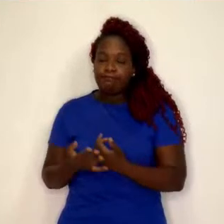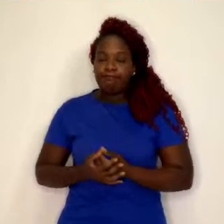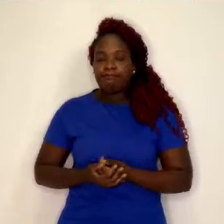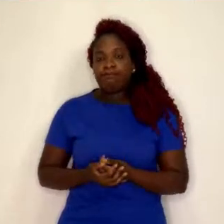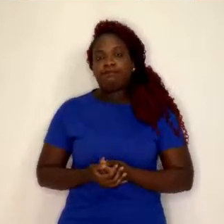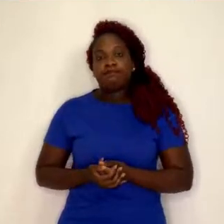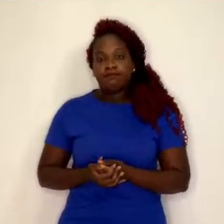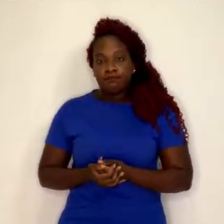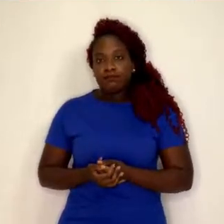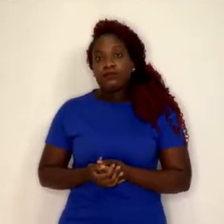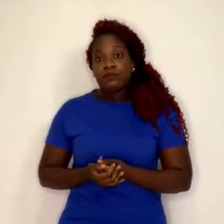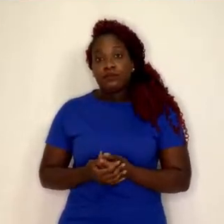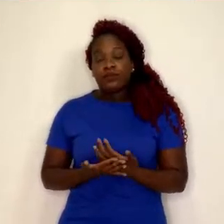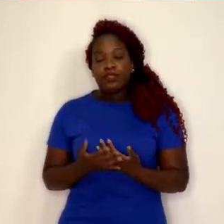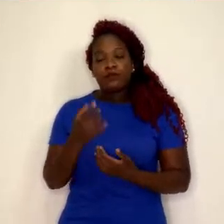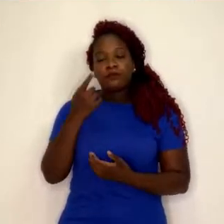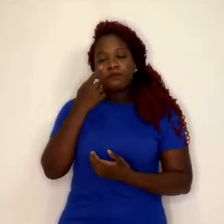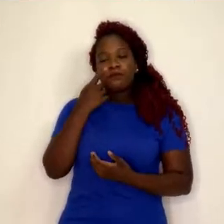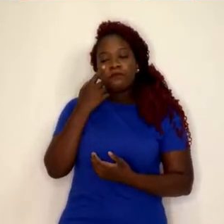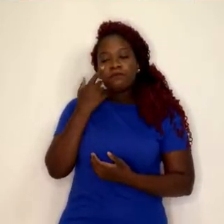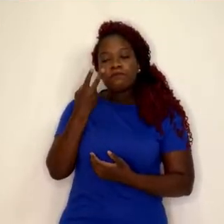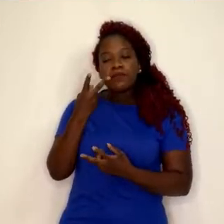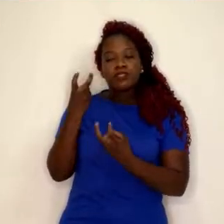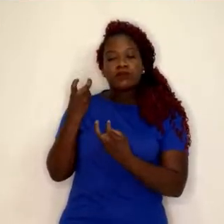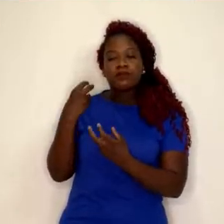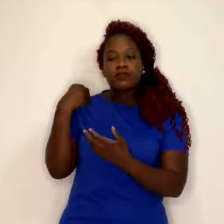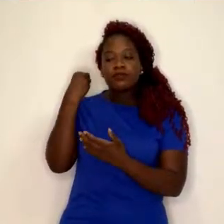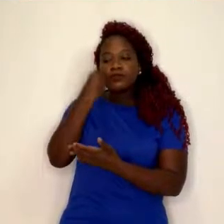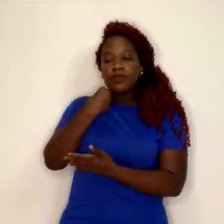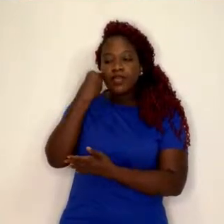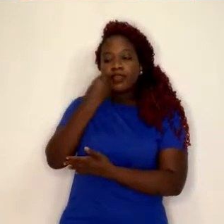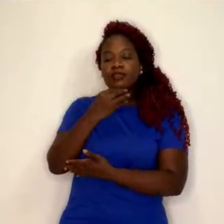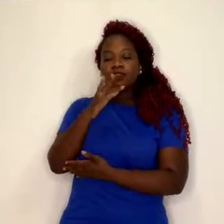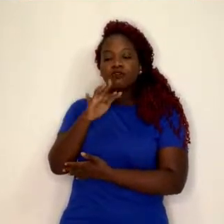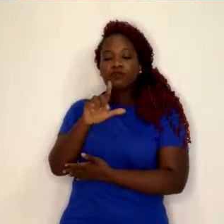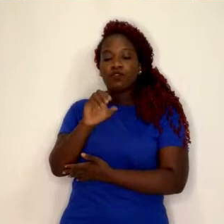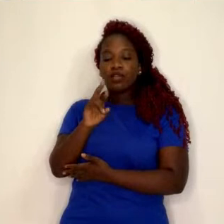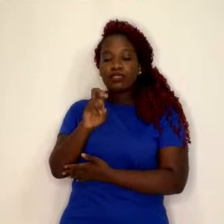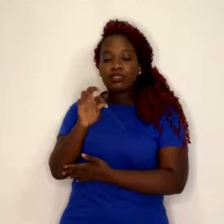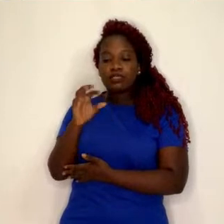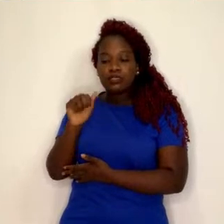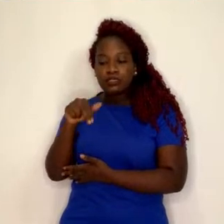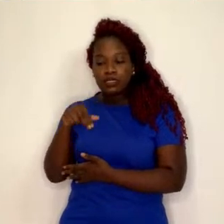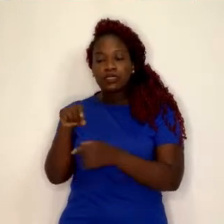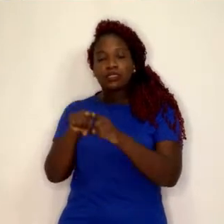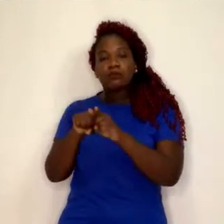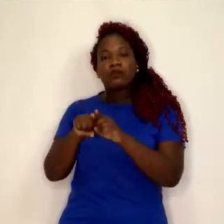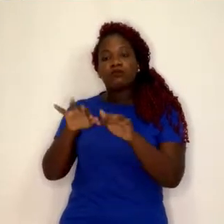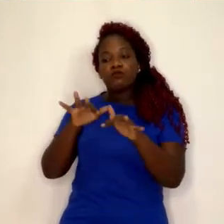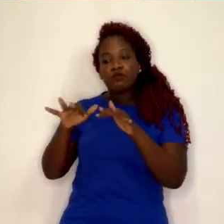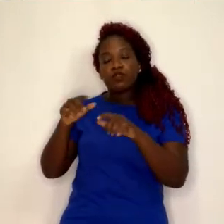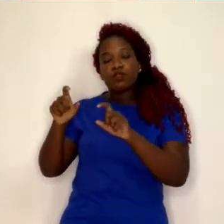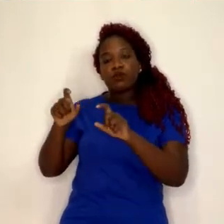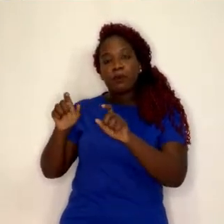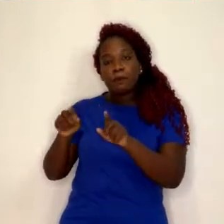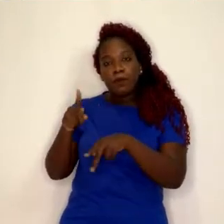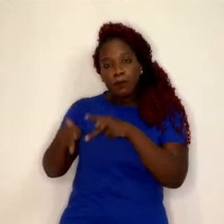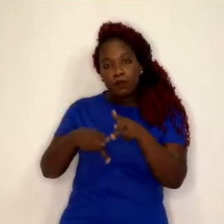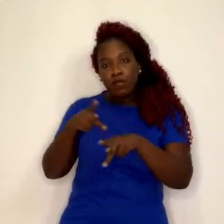to be at university settings. So looking at the experiences of popular movements in